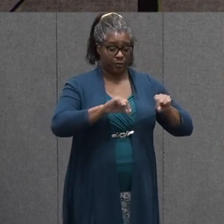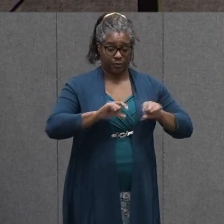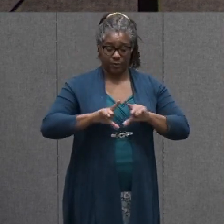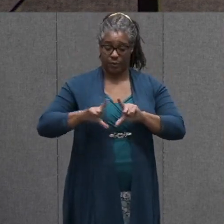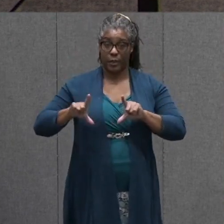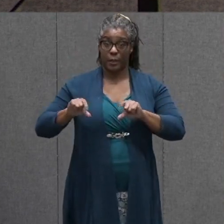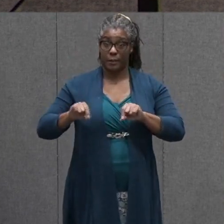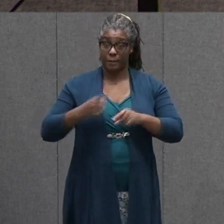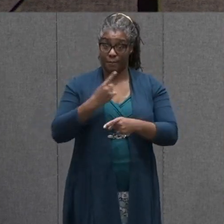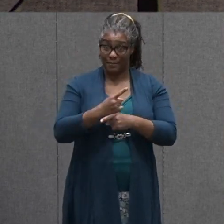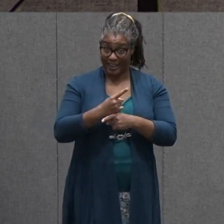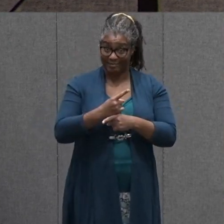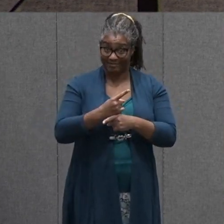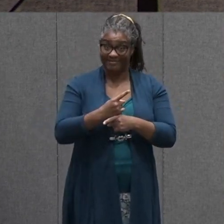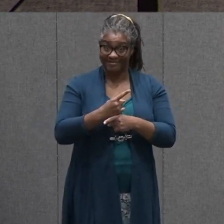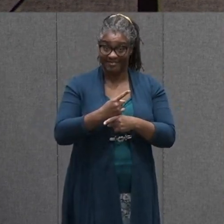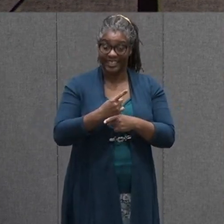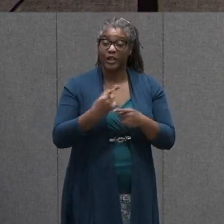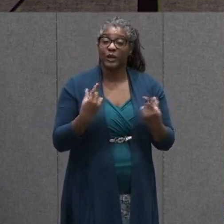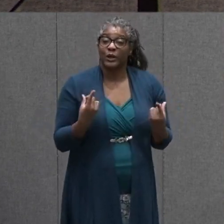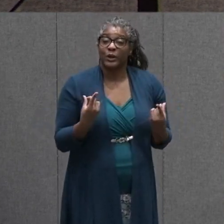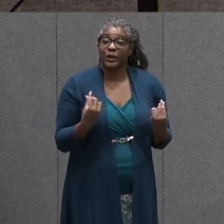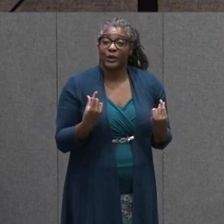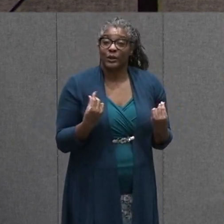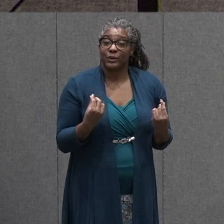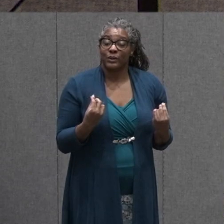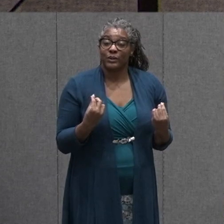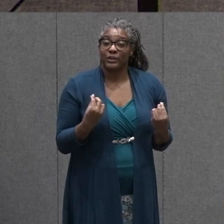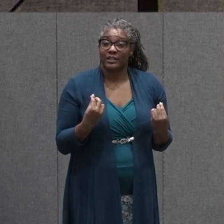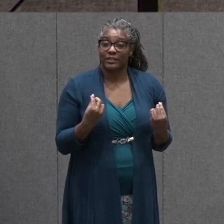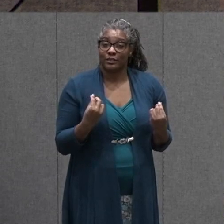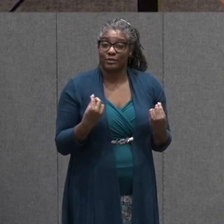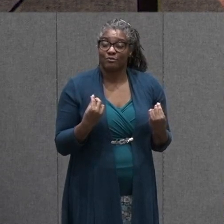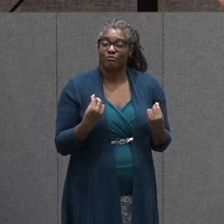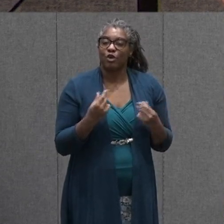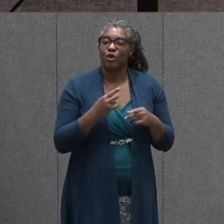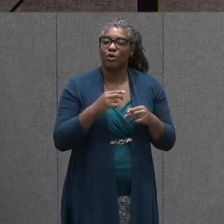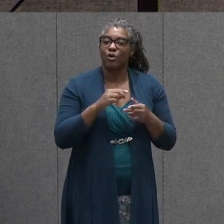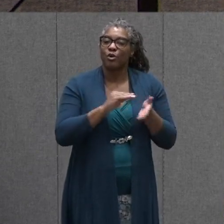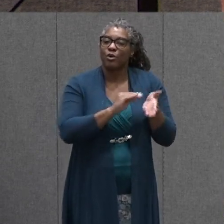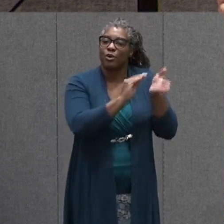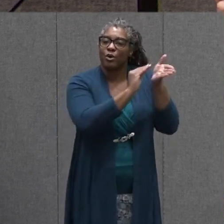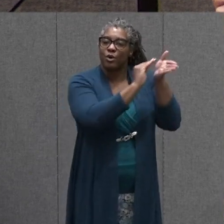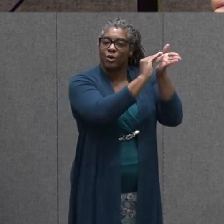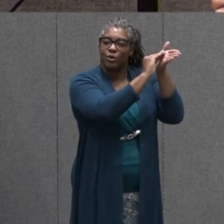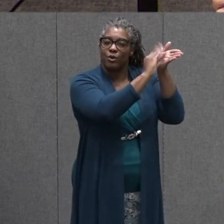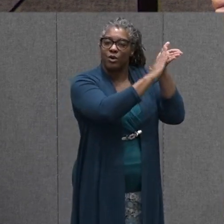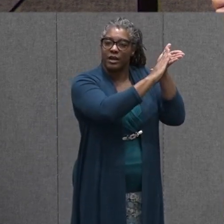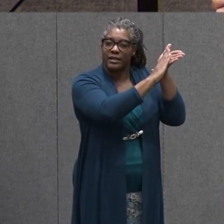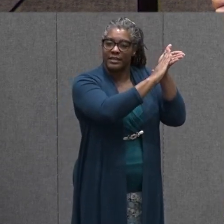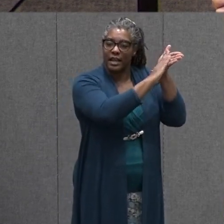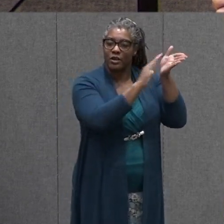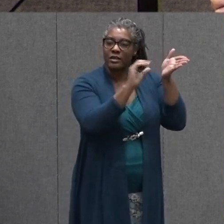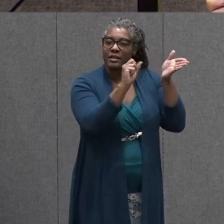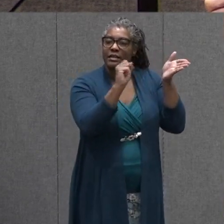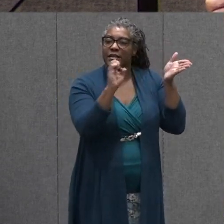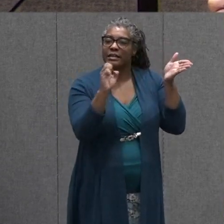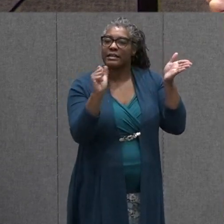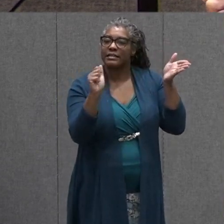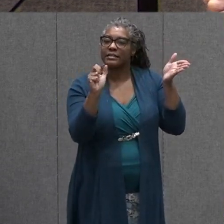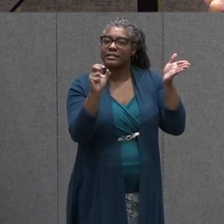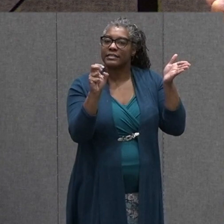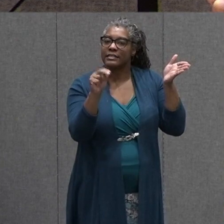So I see the part dis. I've seen dis before in words. So I can fold that to see what other parts